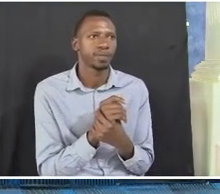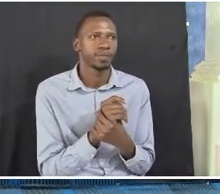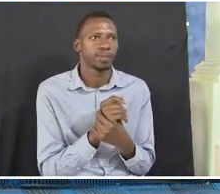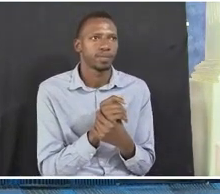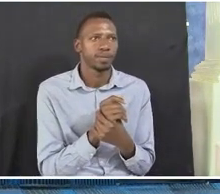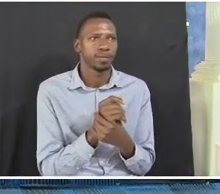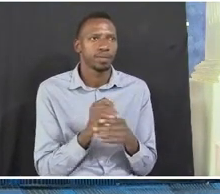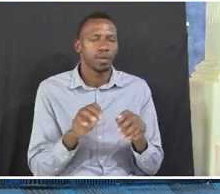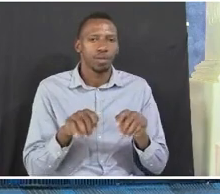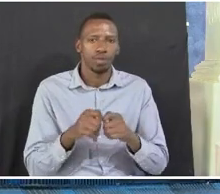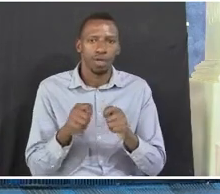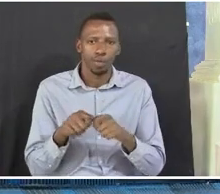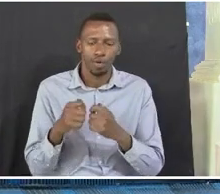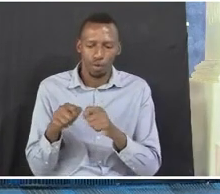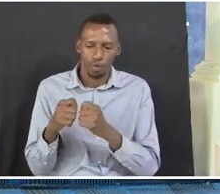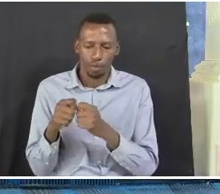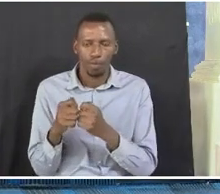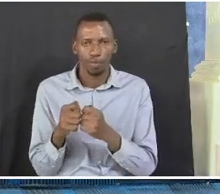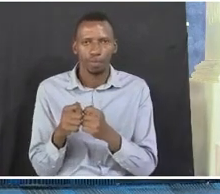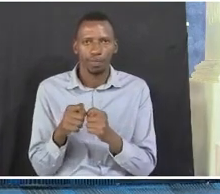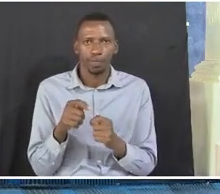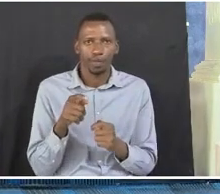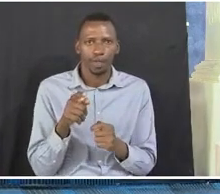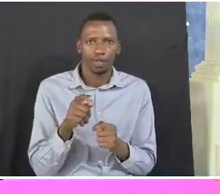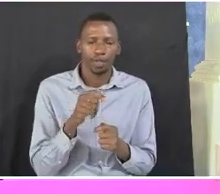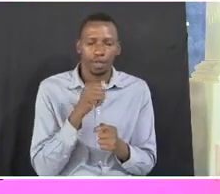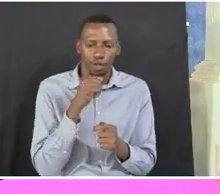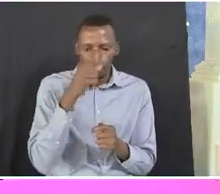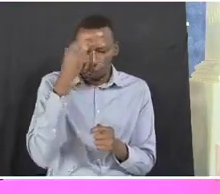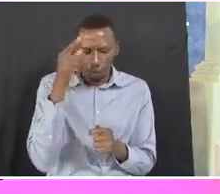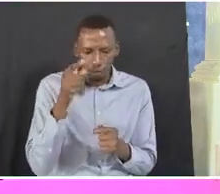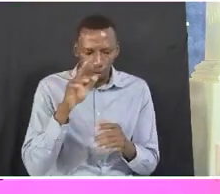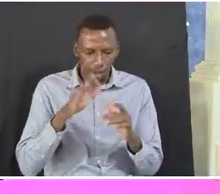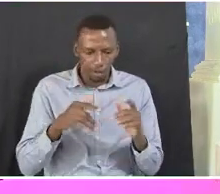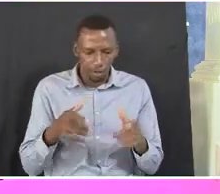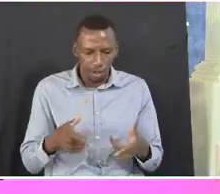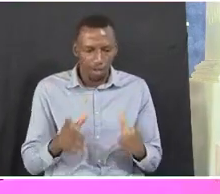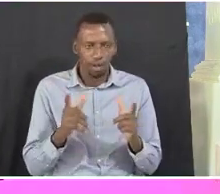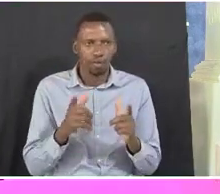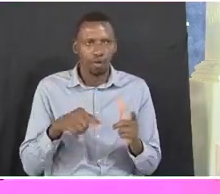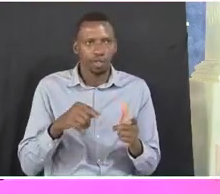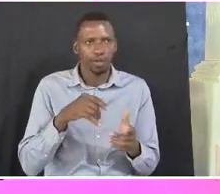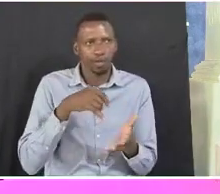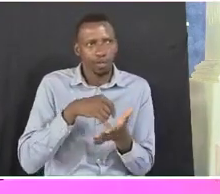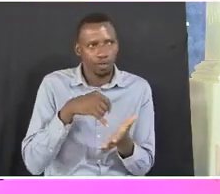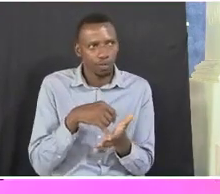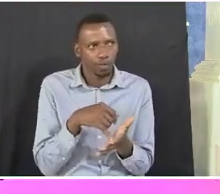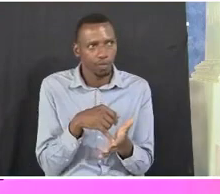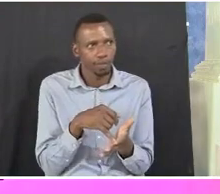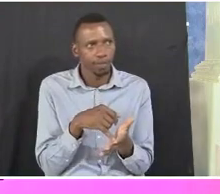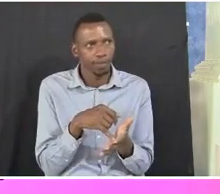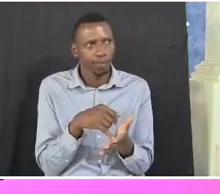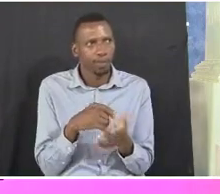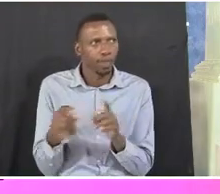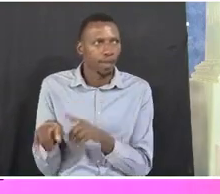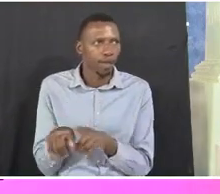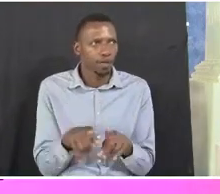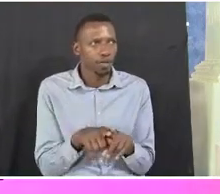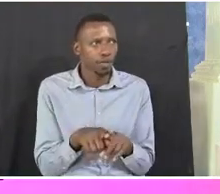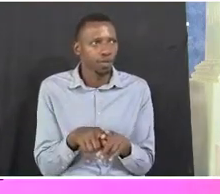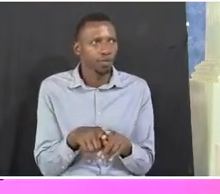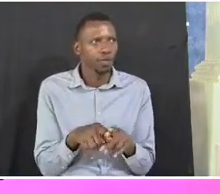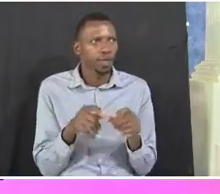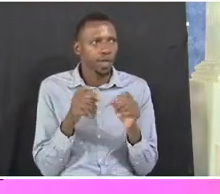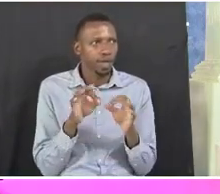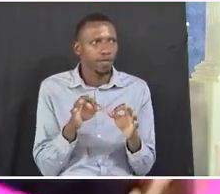Family brokenness, dear saints, is not possible, cannot allow us to get involved. Even if it is a